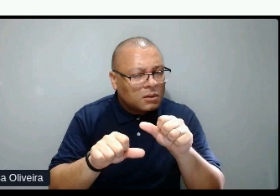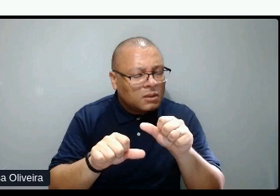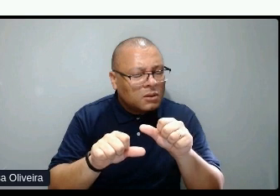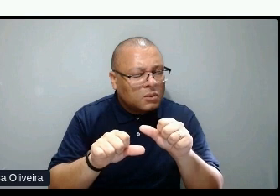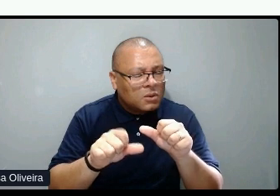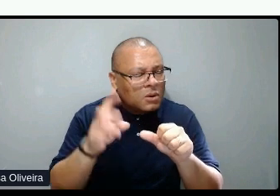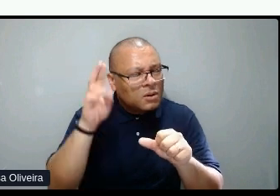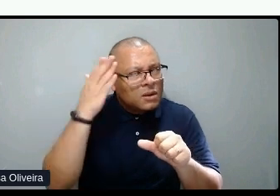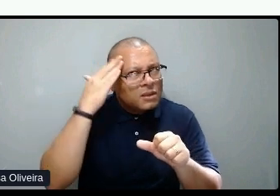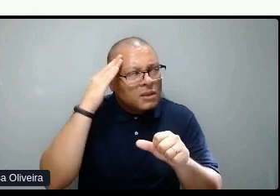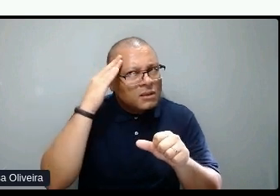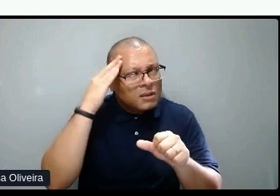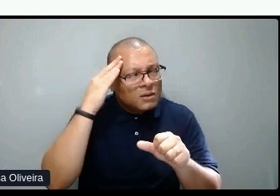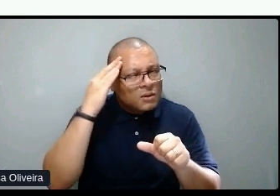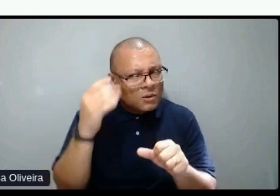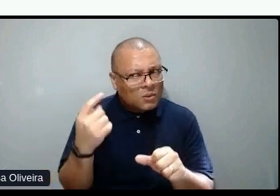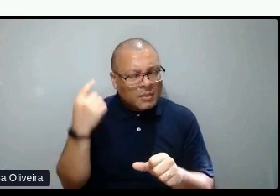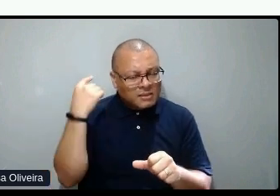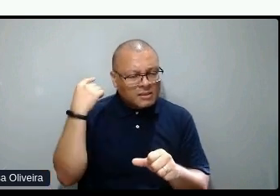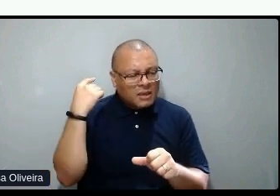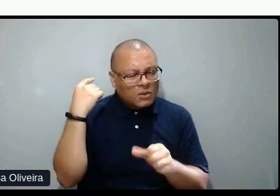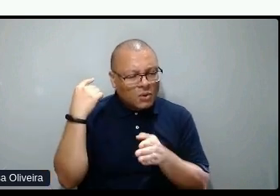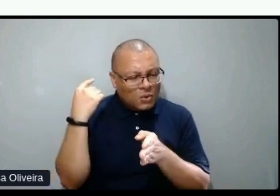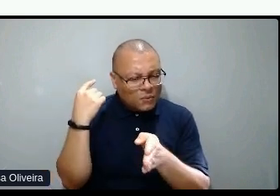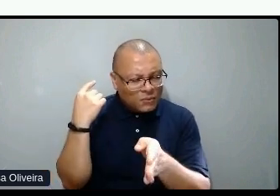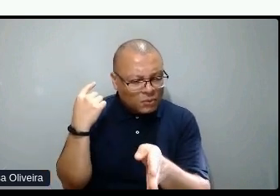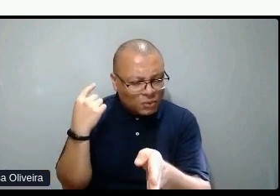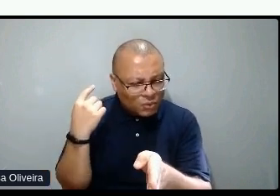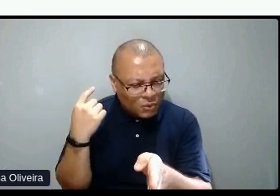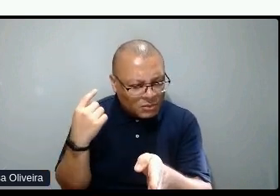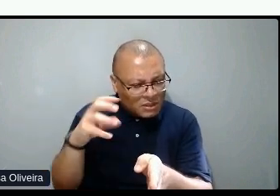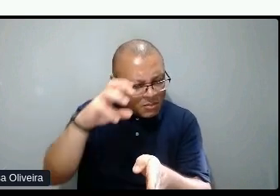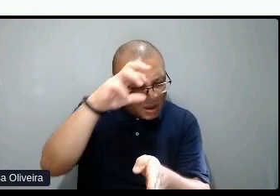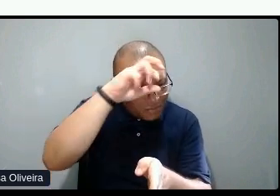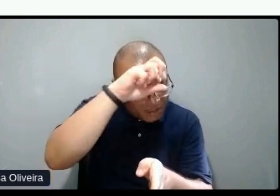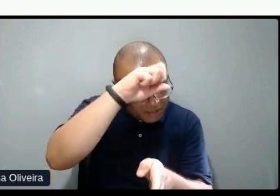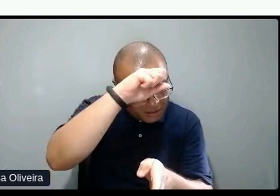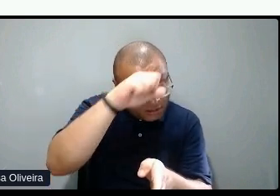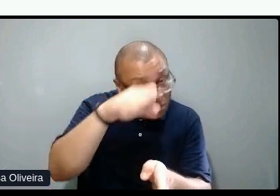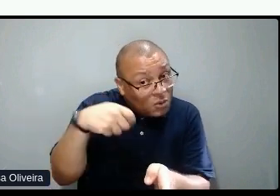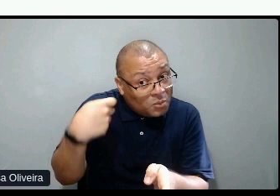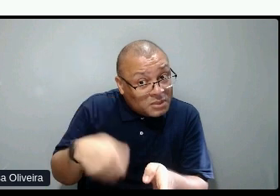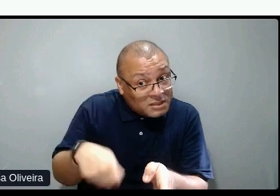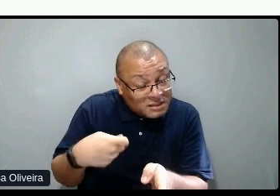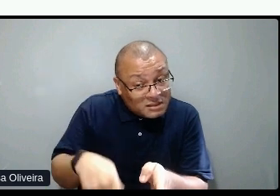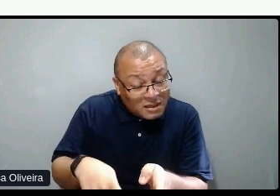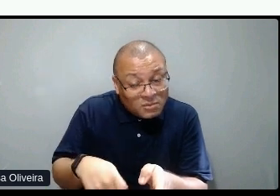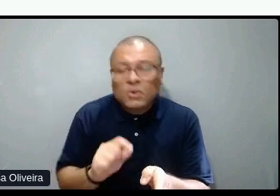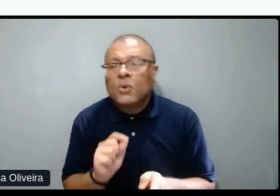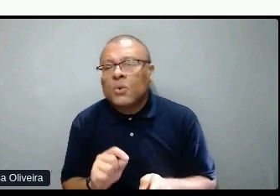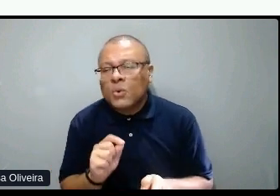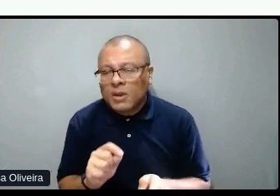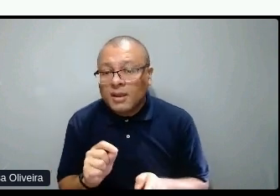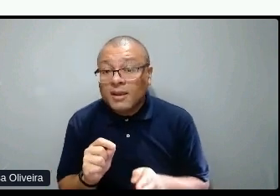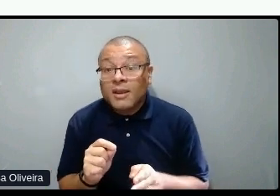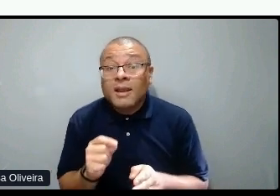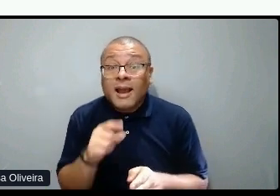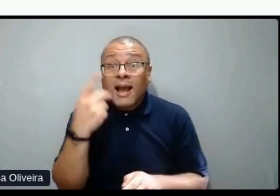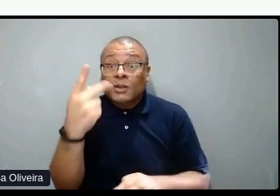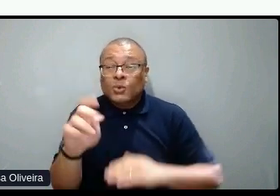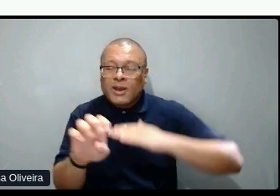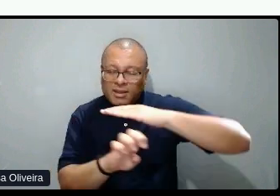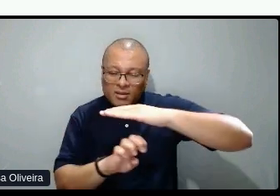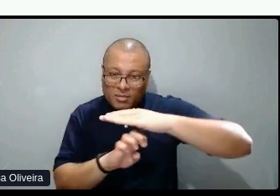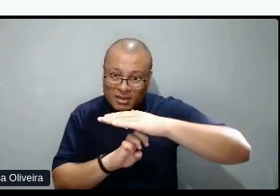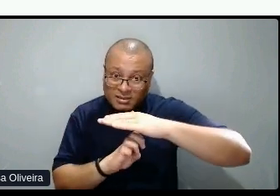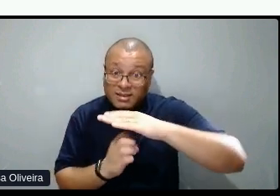past. And the way we can do this is we can look into building organizations that